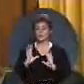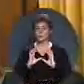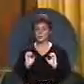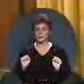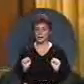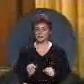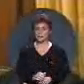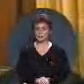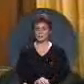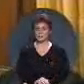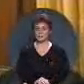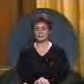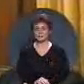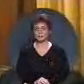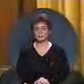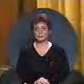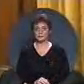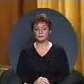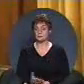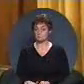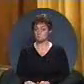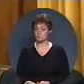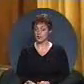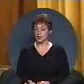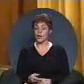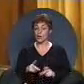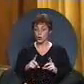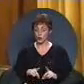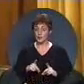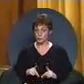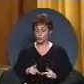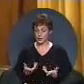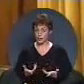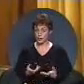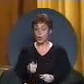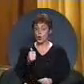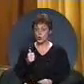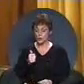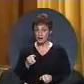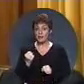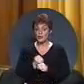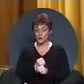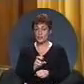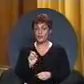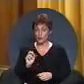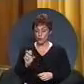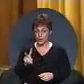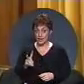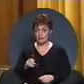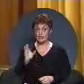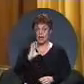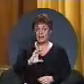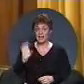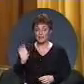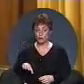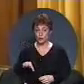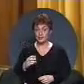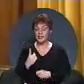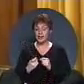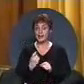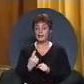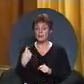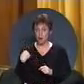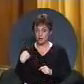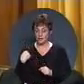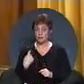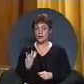out, Mr. Speaker, that member took a trip with the minister to California last year for 4 days and didn't declare any hotel